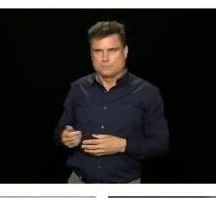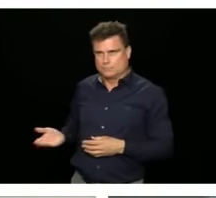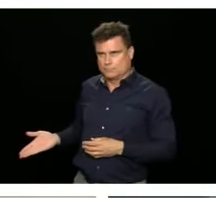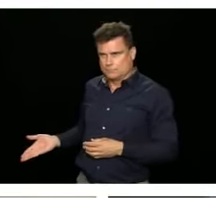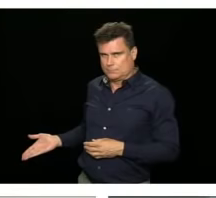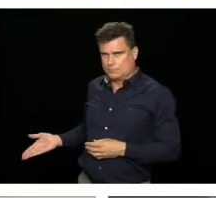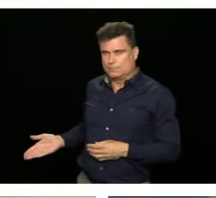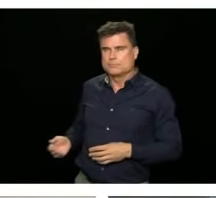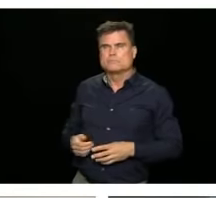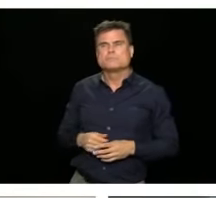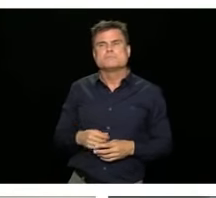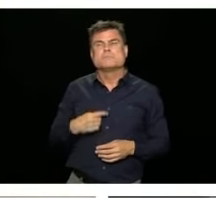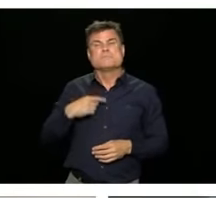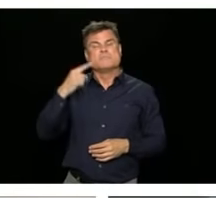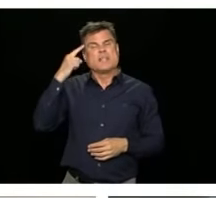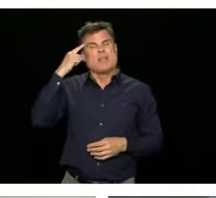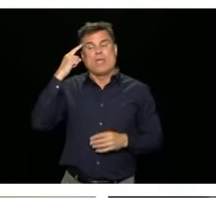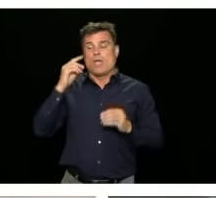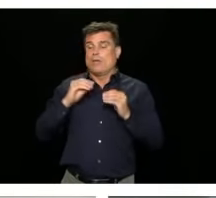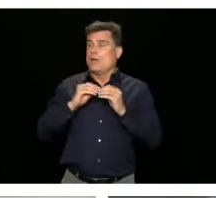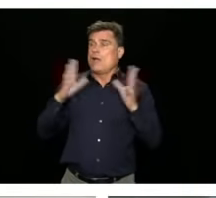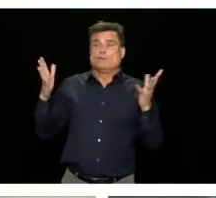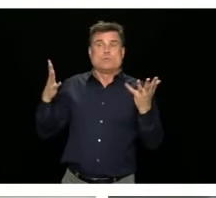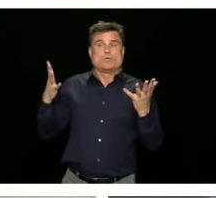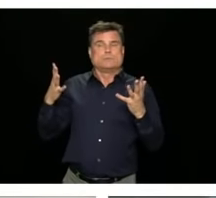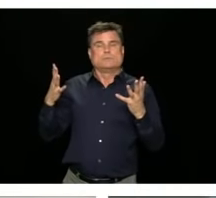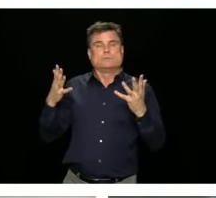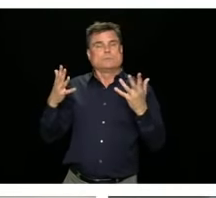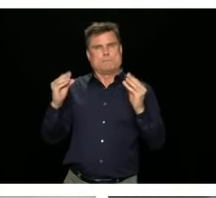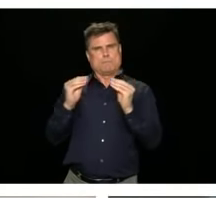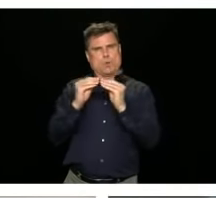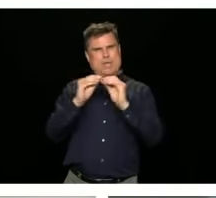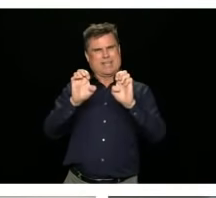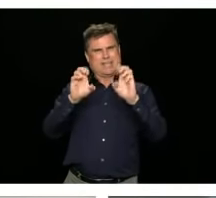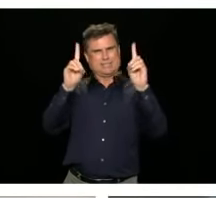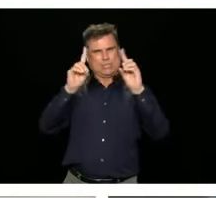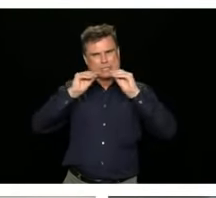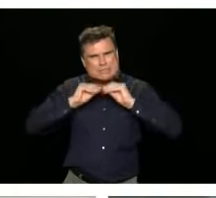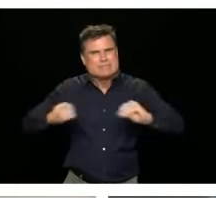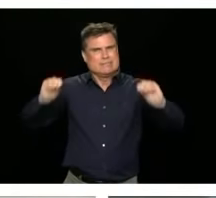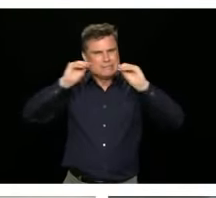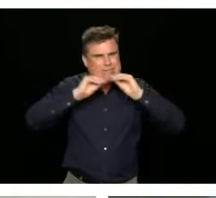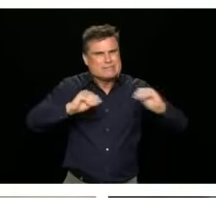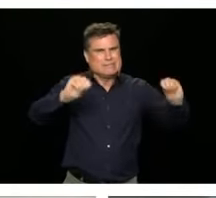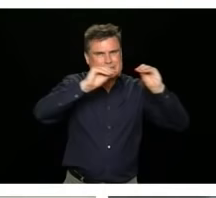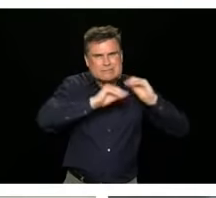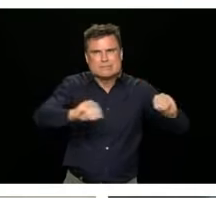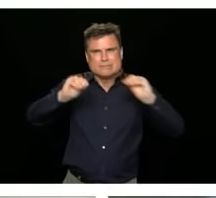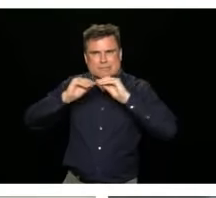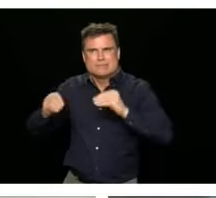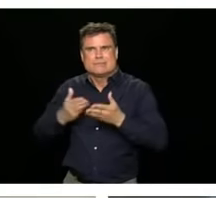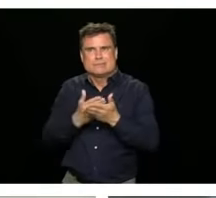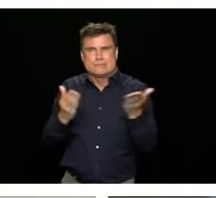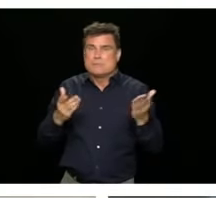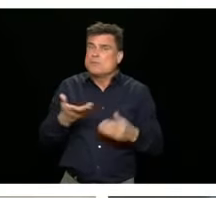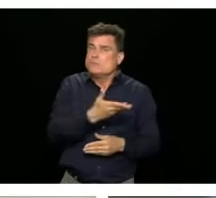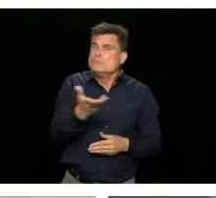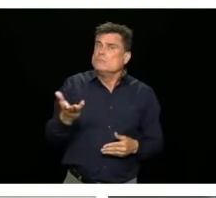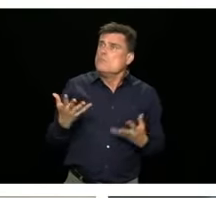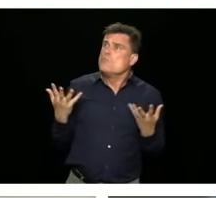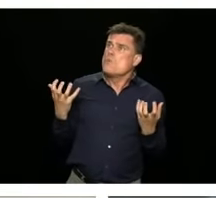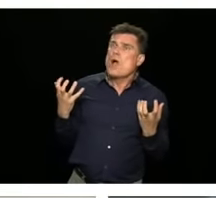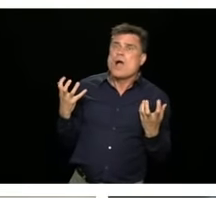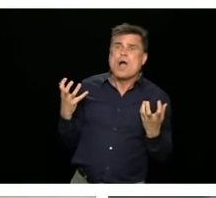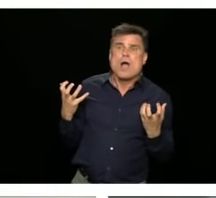and I think there is a hunger for more, and clearly You know, when you have over 10,000